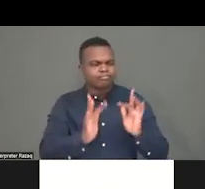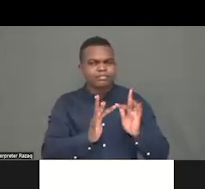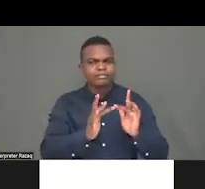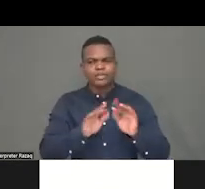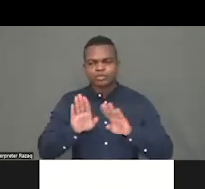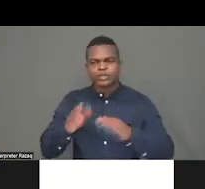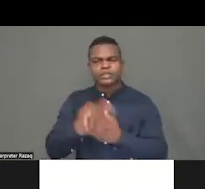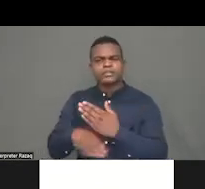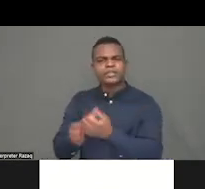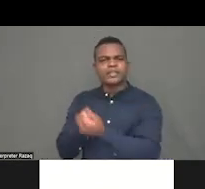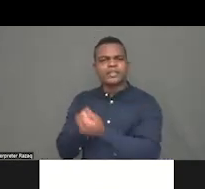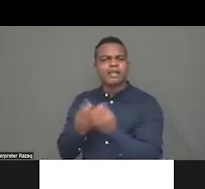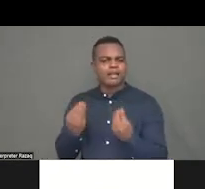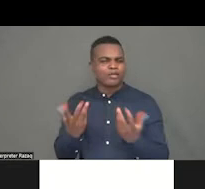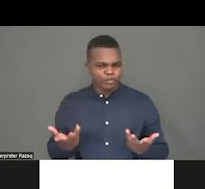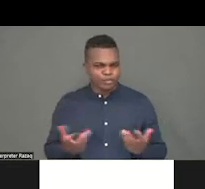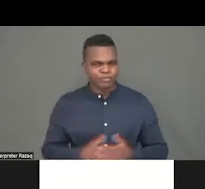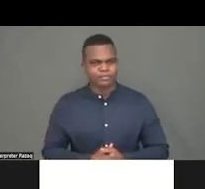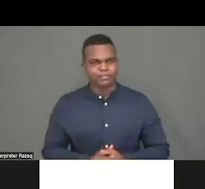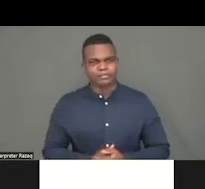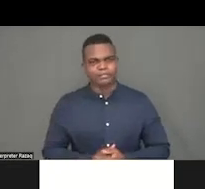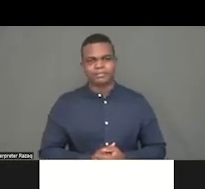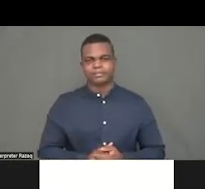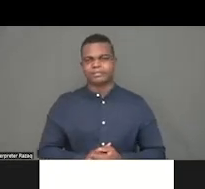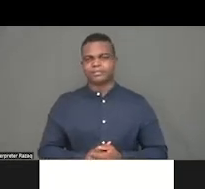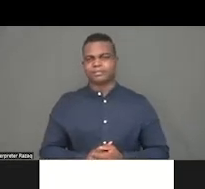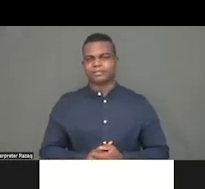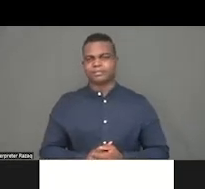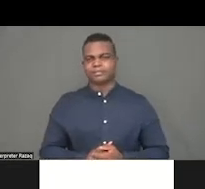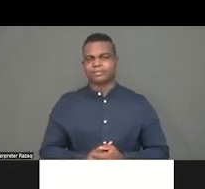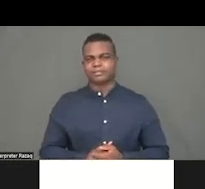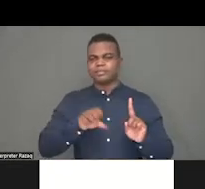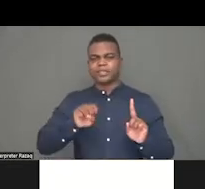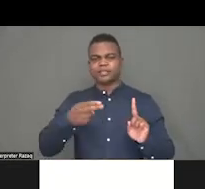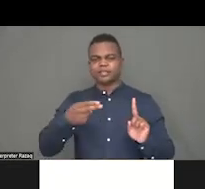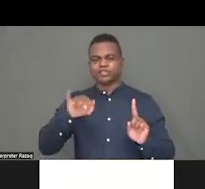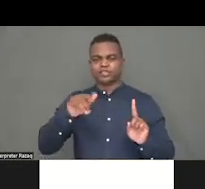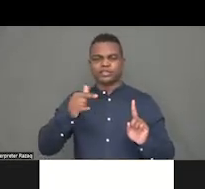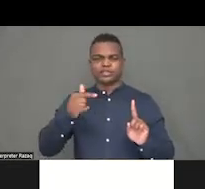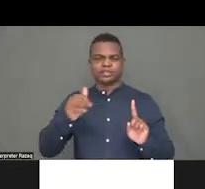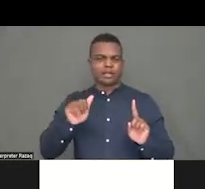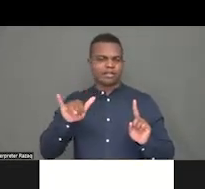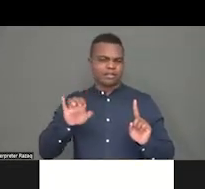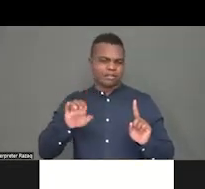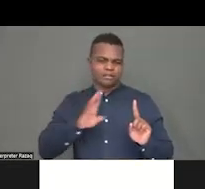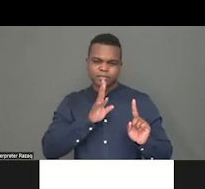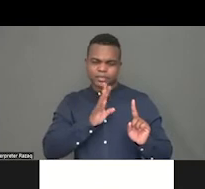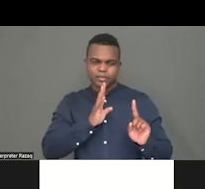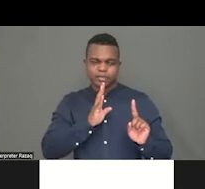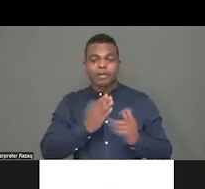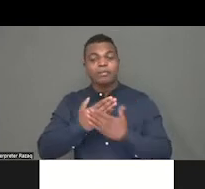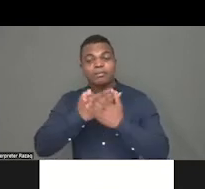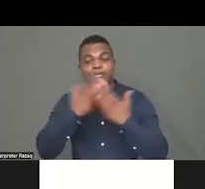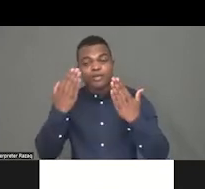Thank you, Julia. Good morning, good afternoon, all. Yes, as Julia introduced me, I'm